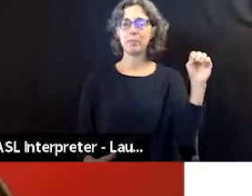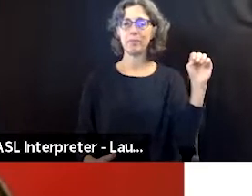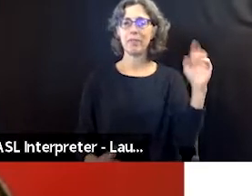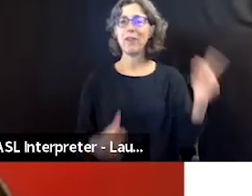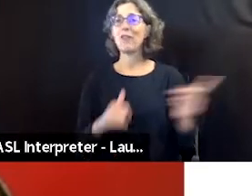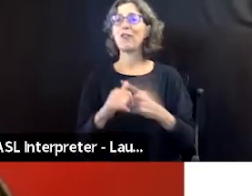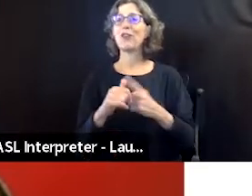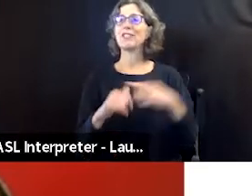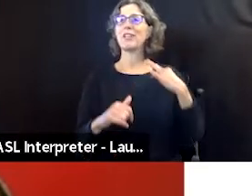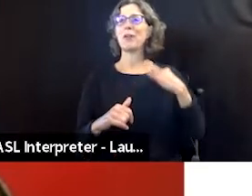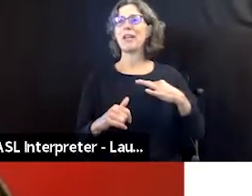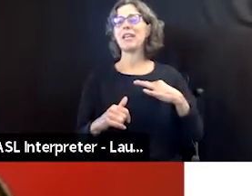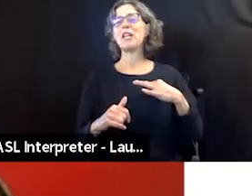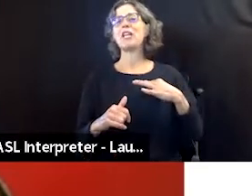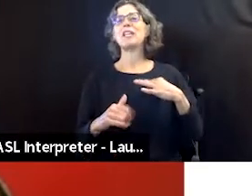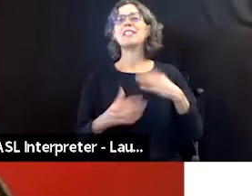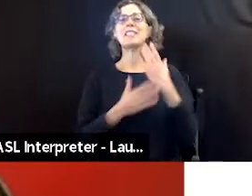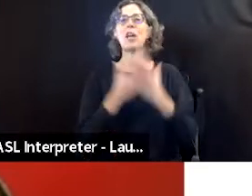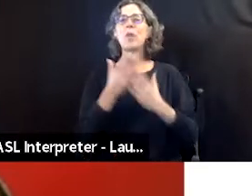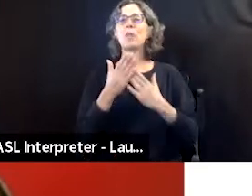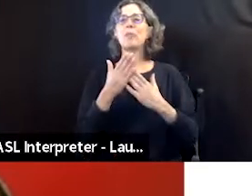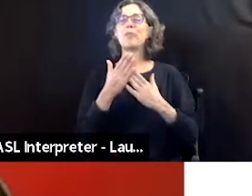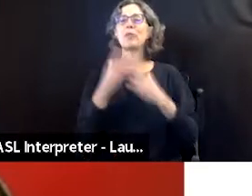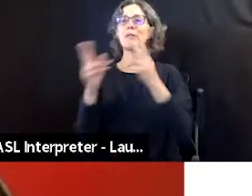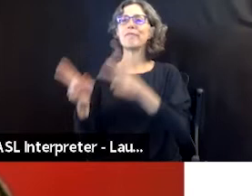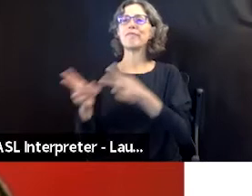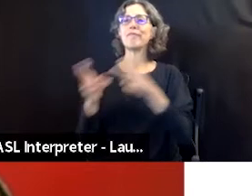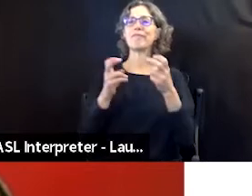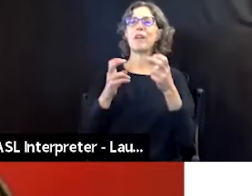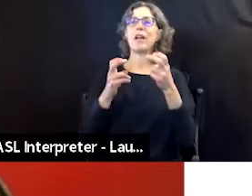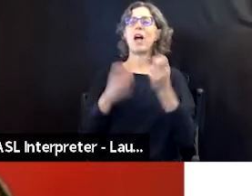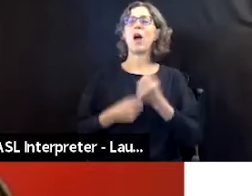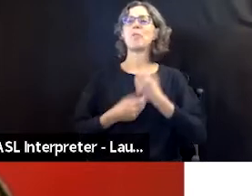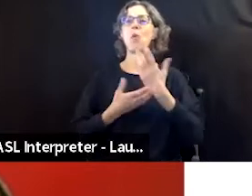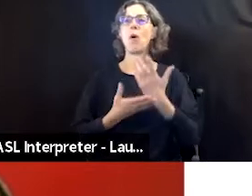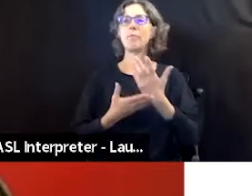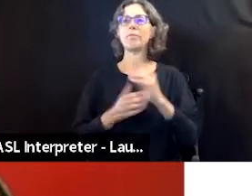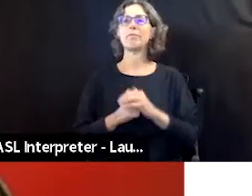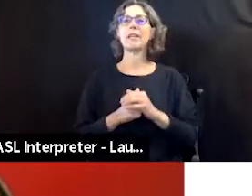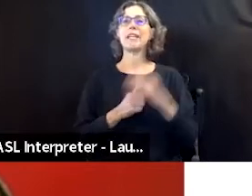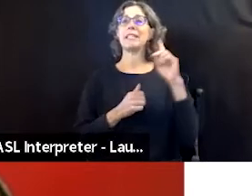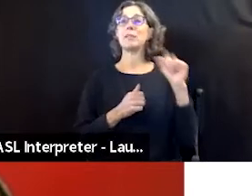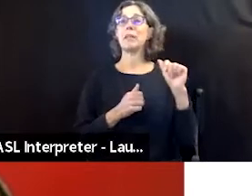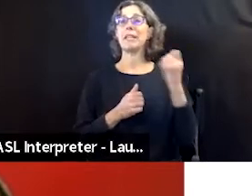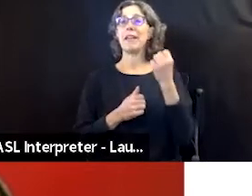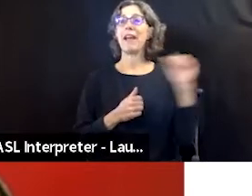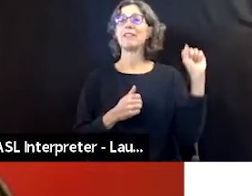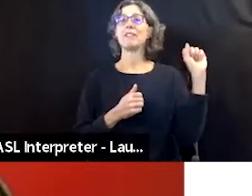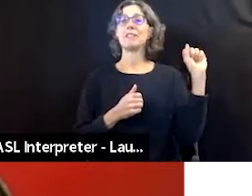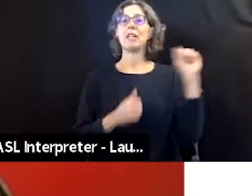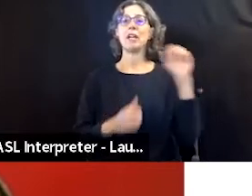credit because a few examples were adapted from a poem by poet, author, and disability rights activist